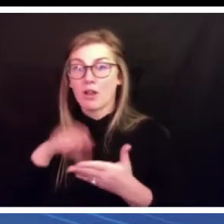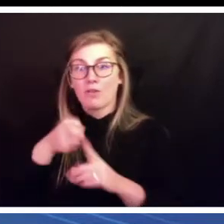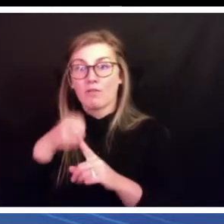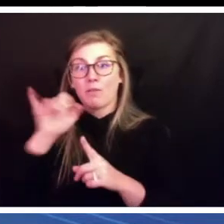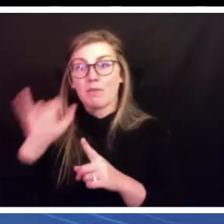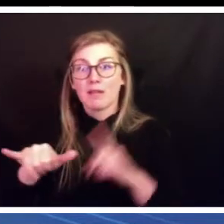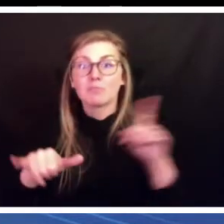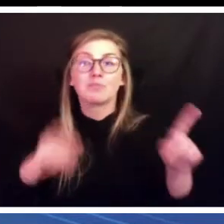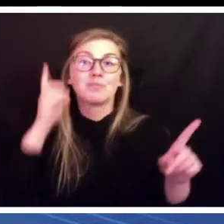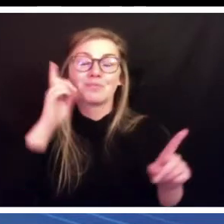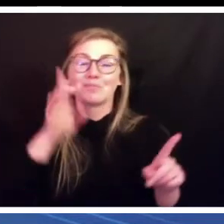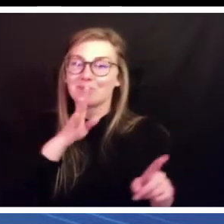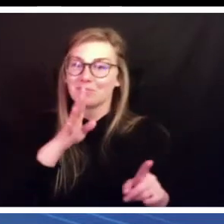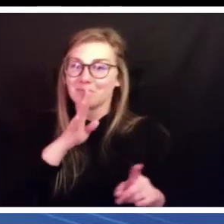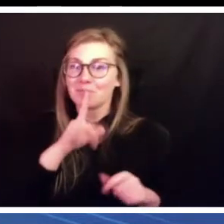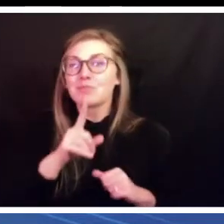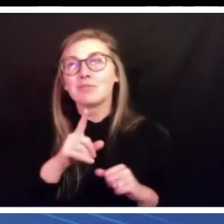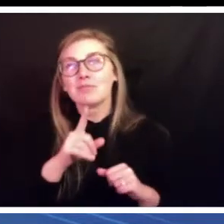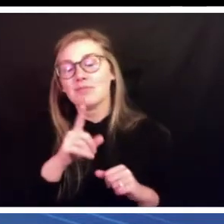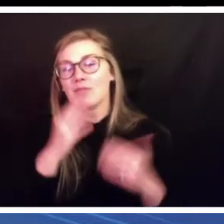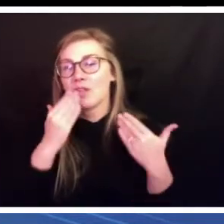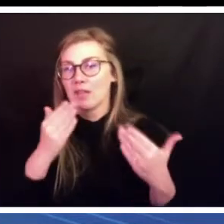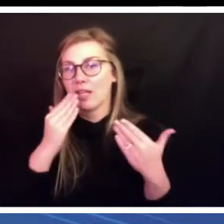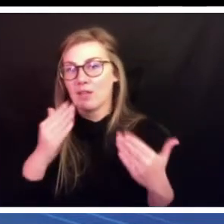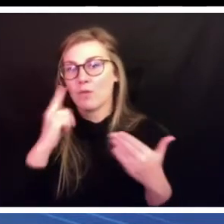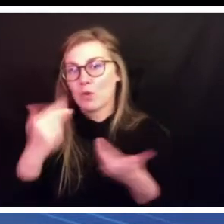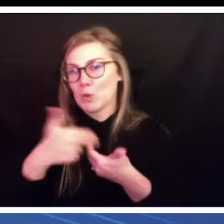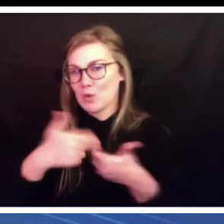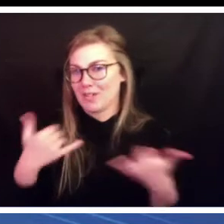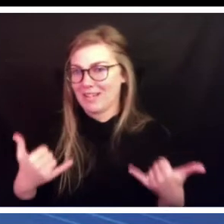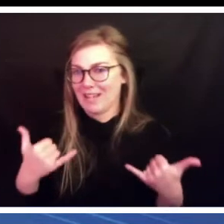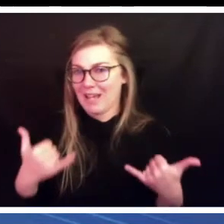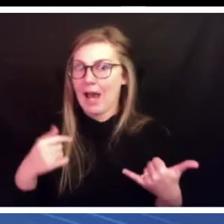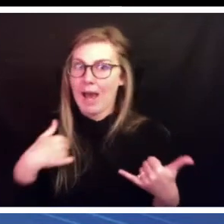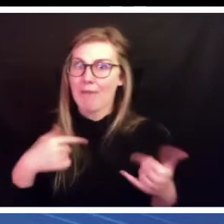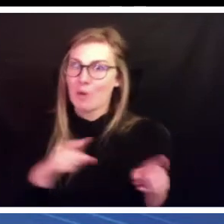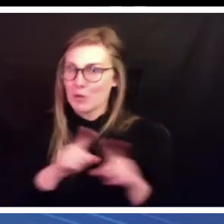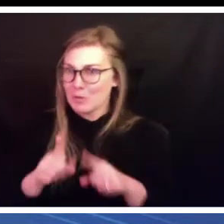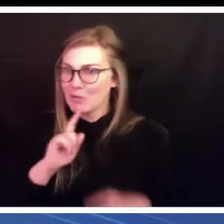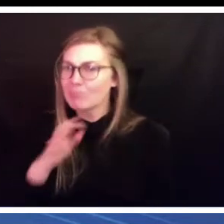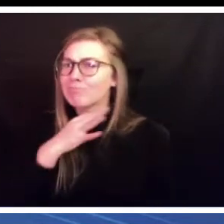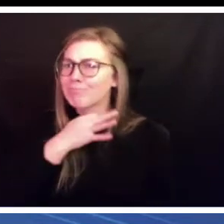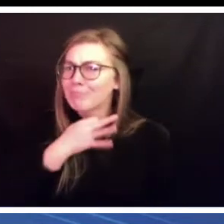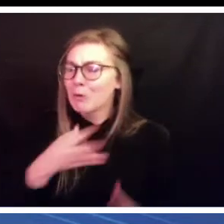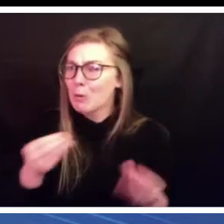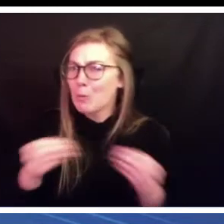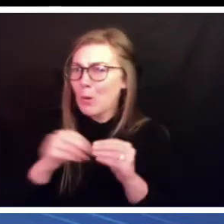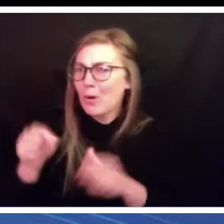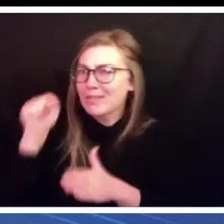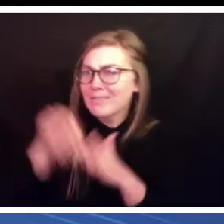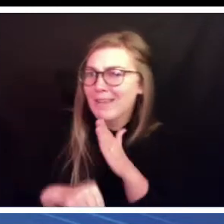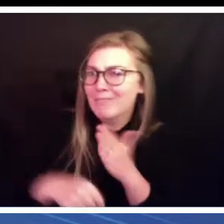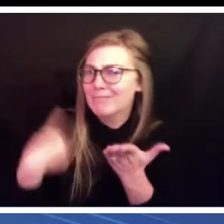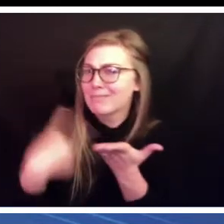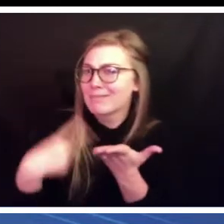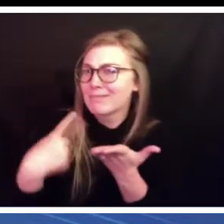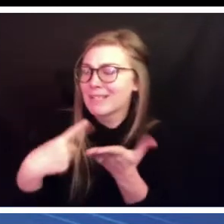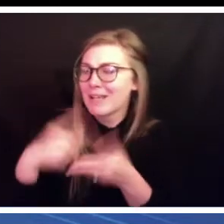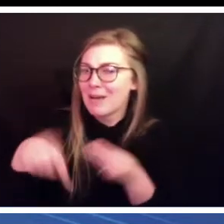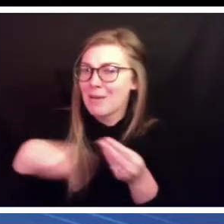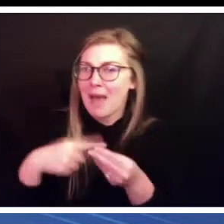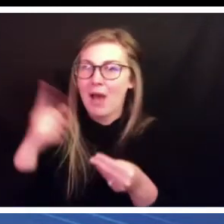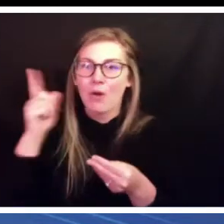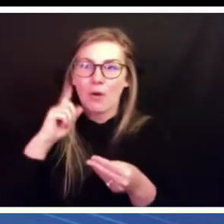curious to get more into a really in-depth discussion about audio description. So it's a privilege to be able to do it with you.